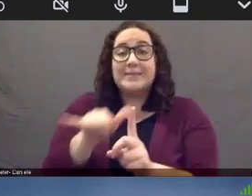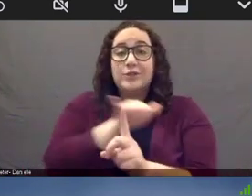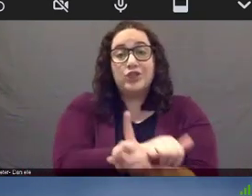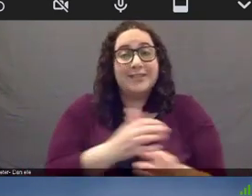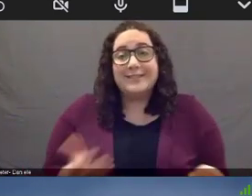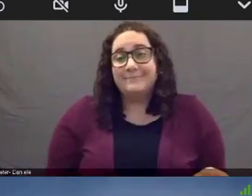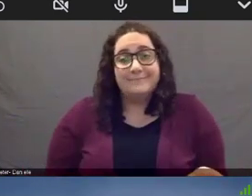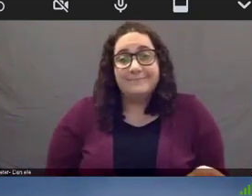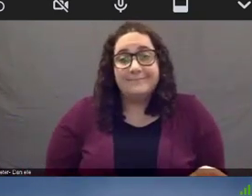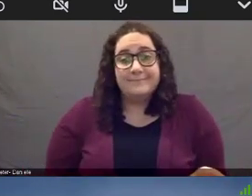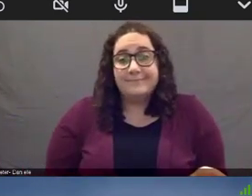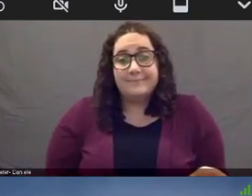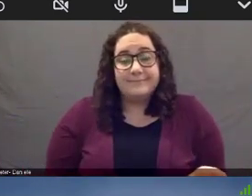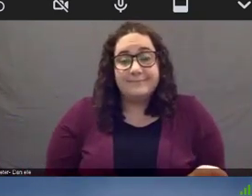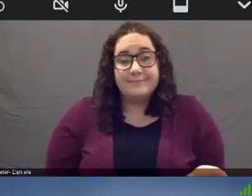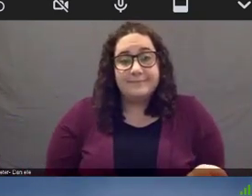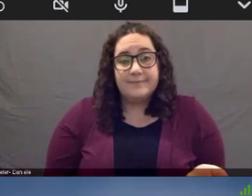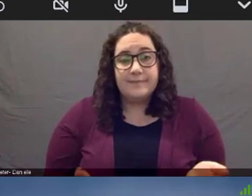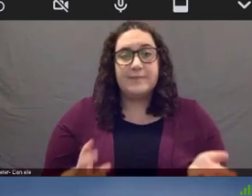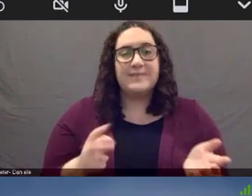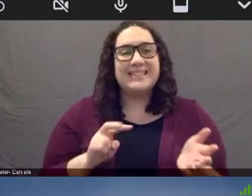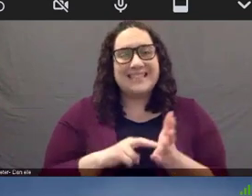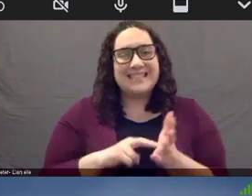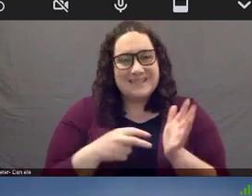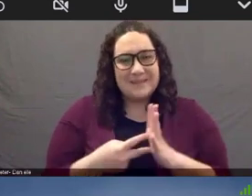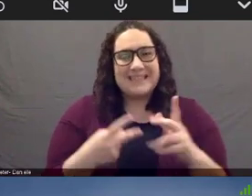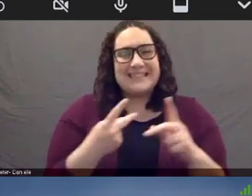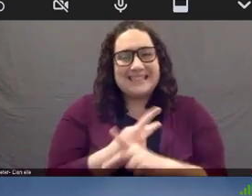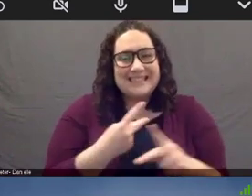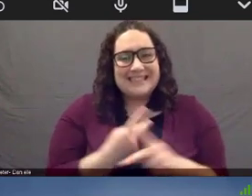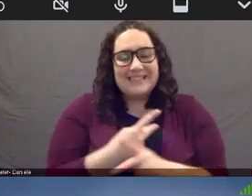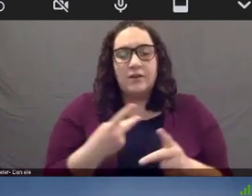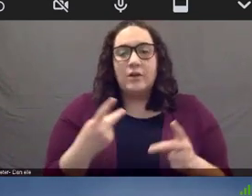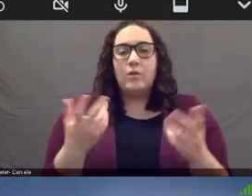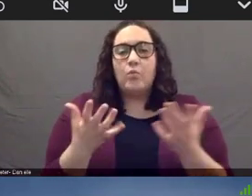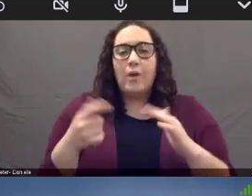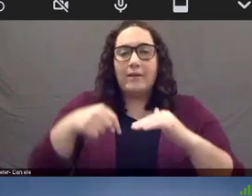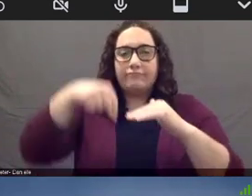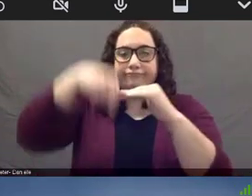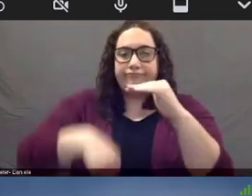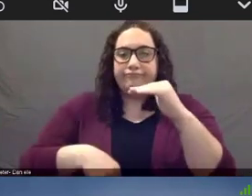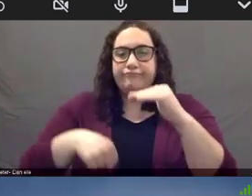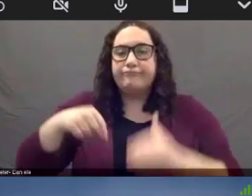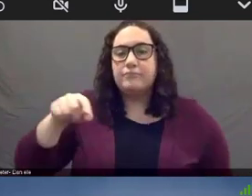right? So then we might want to calculate the penetration depth, which is lowercase delta.